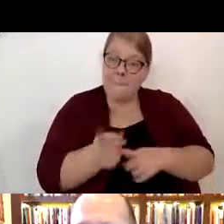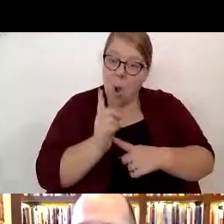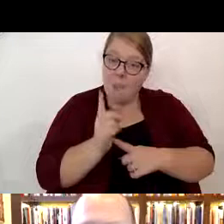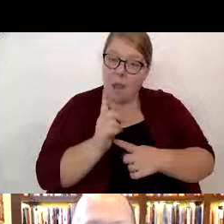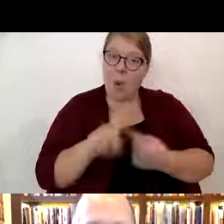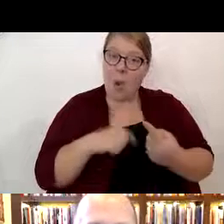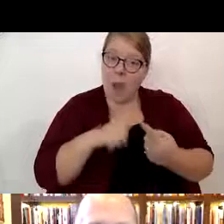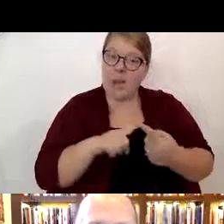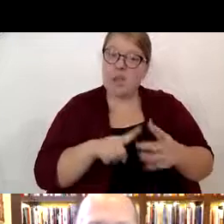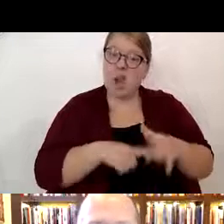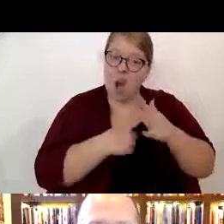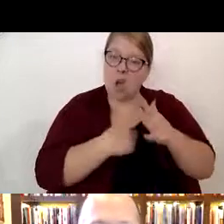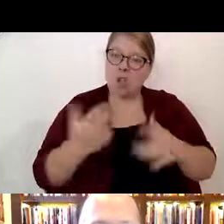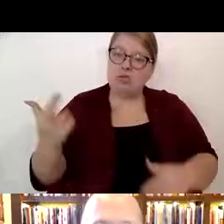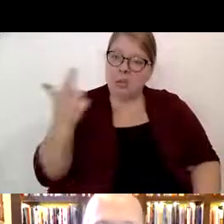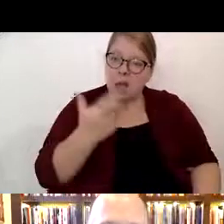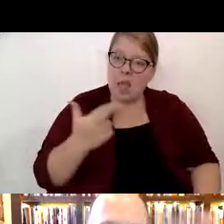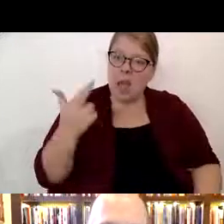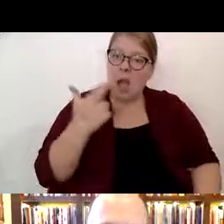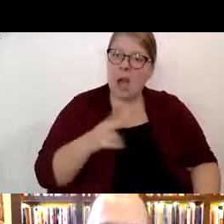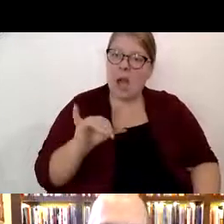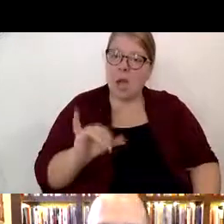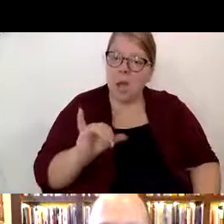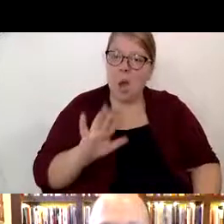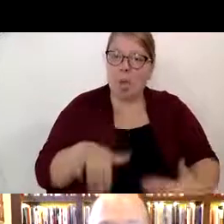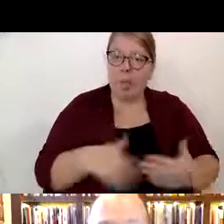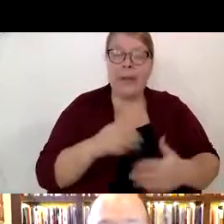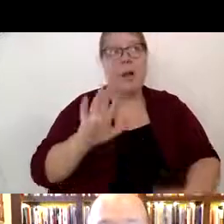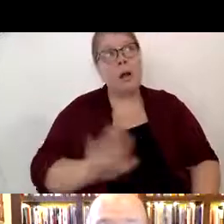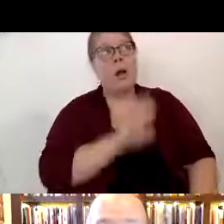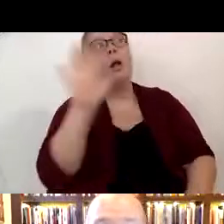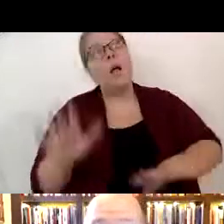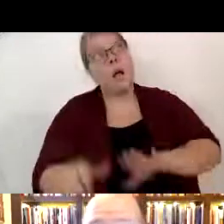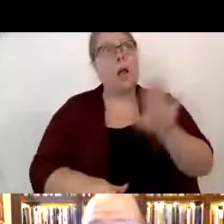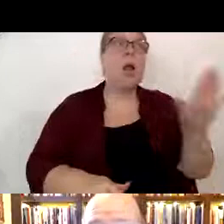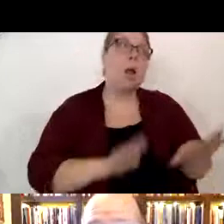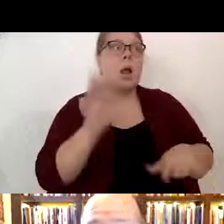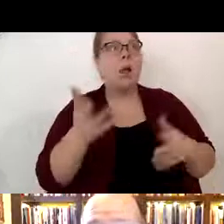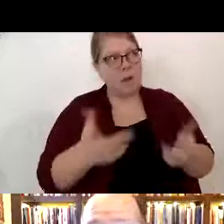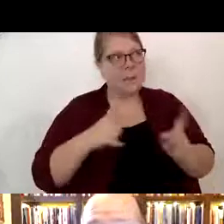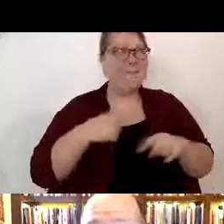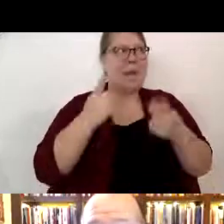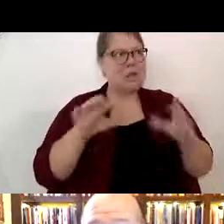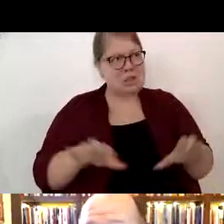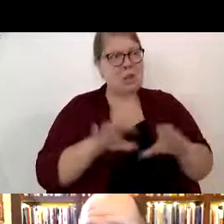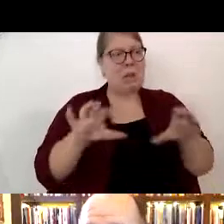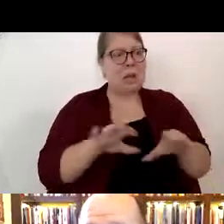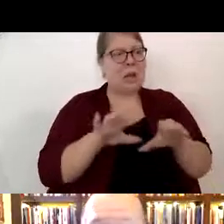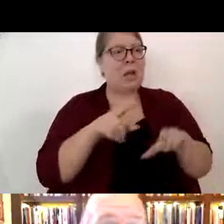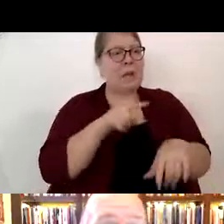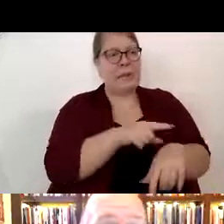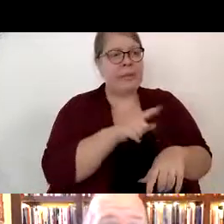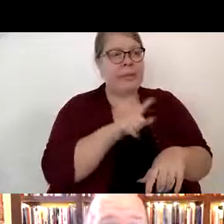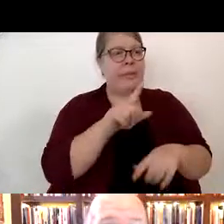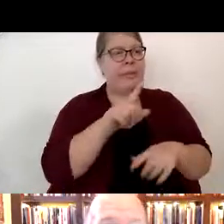starts to realize that like all this wax on and wax off stuff that he's been doing in the wrecking lot of the